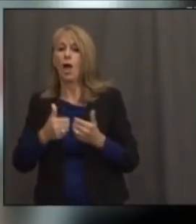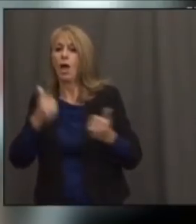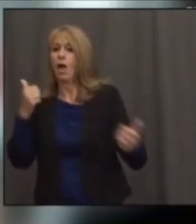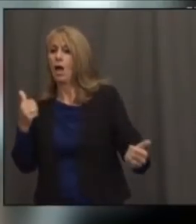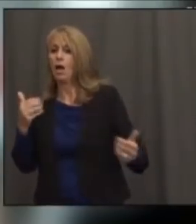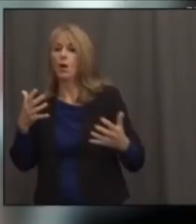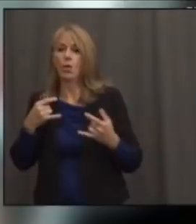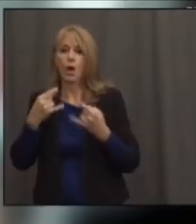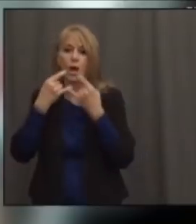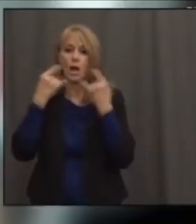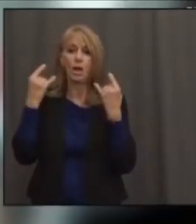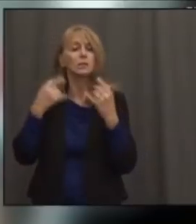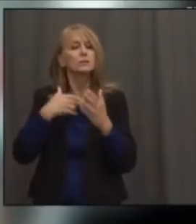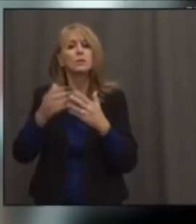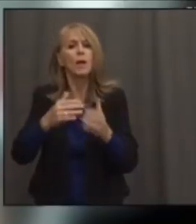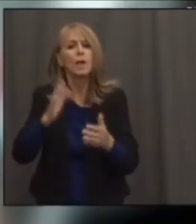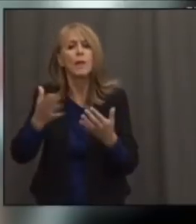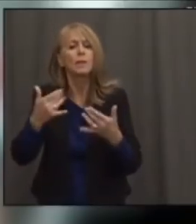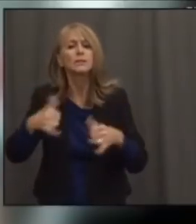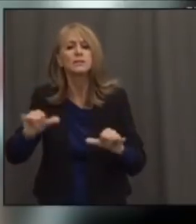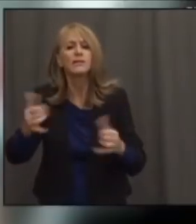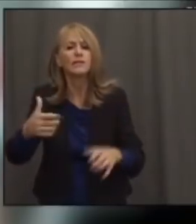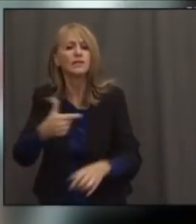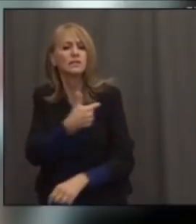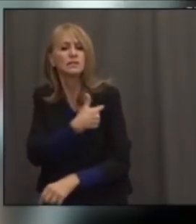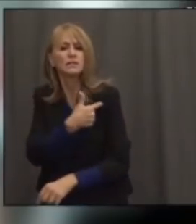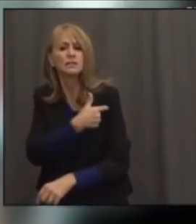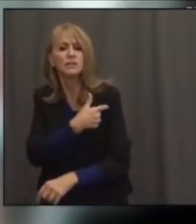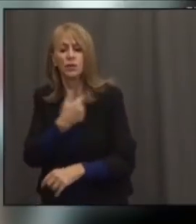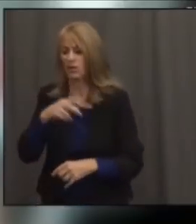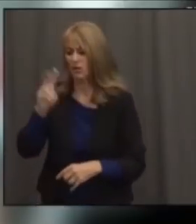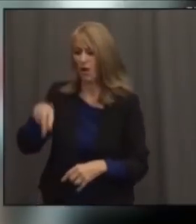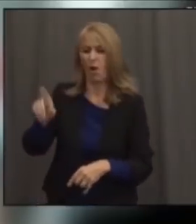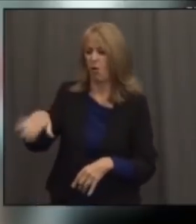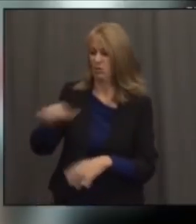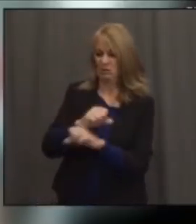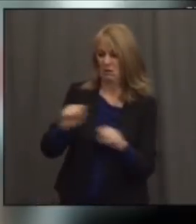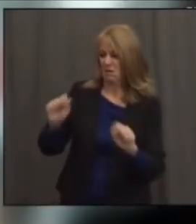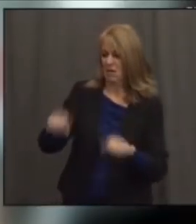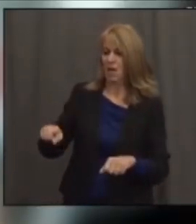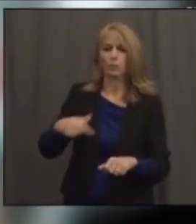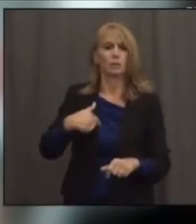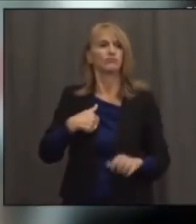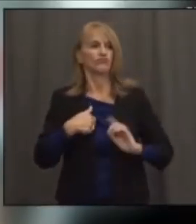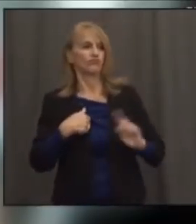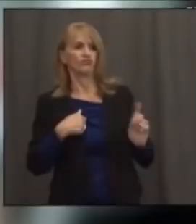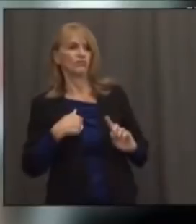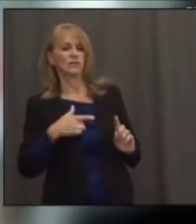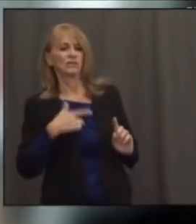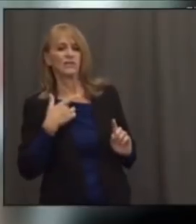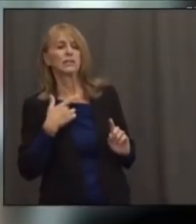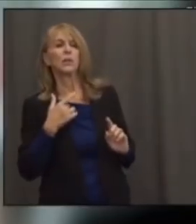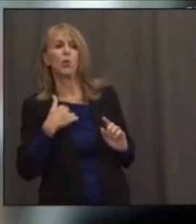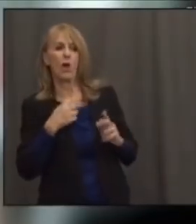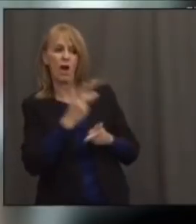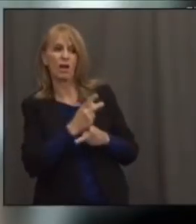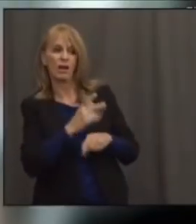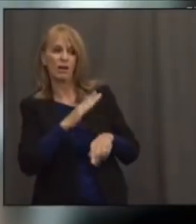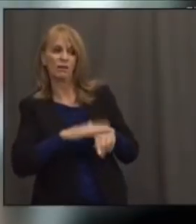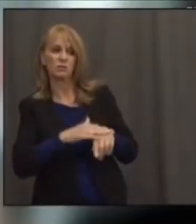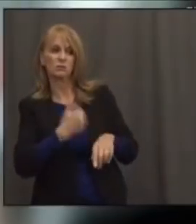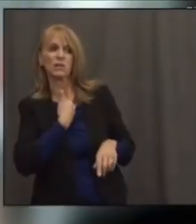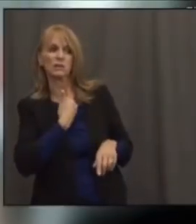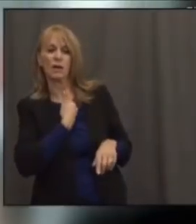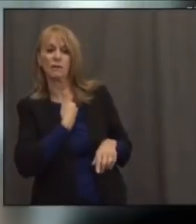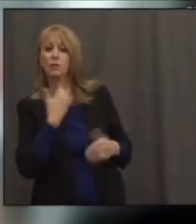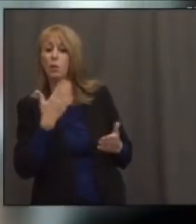who are vaccinated, and we scientifically judge them to be at low risk, but they want to take extra precautions, and